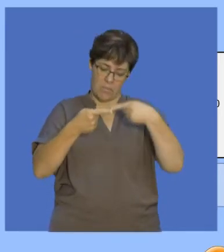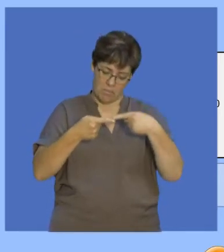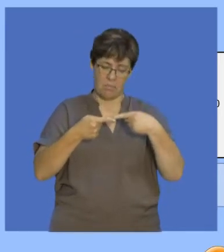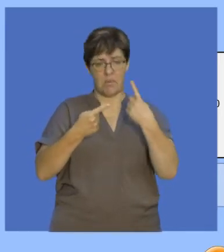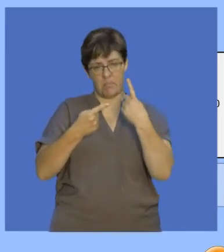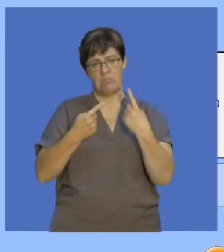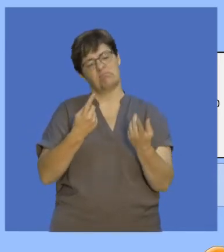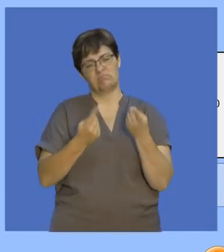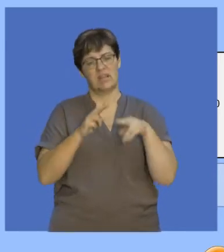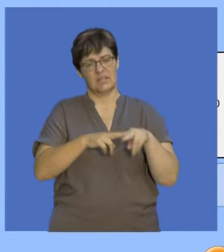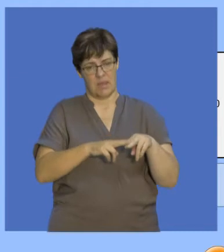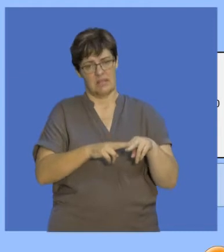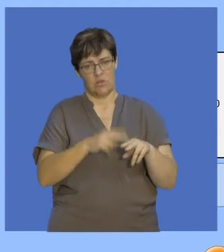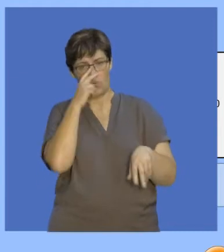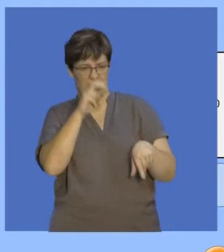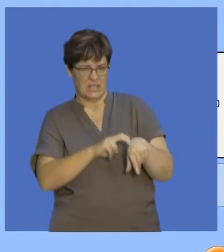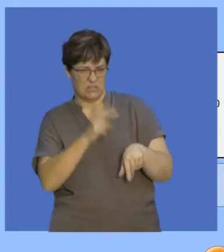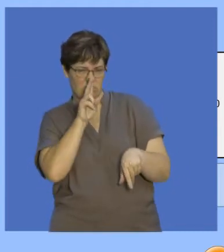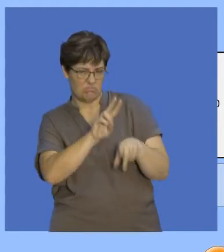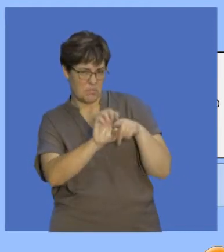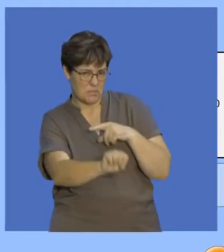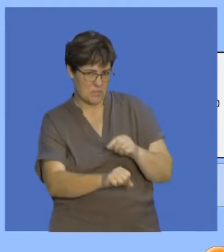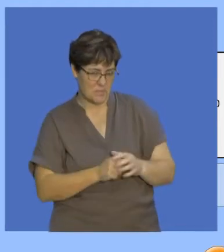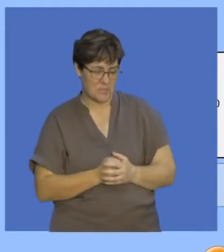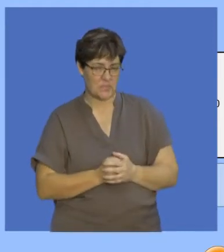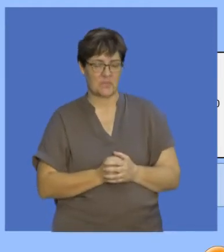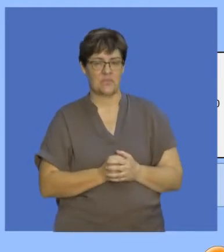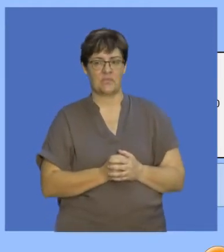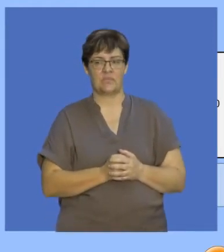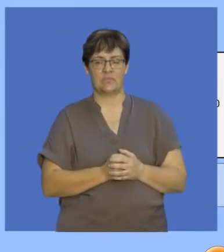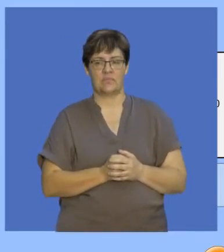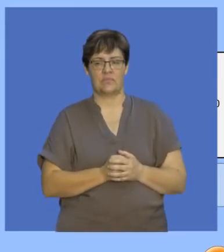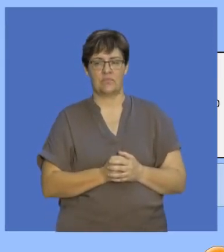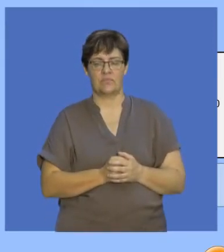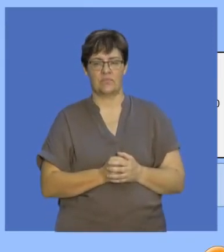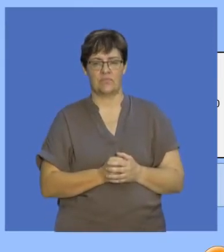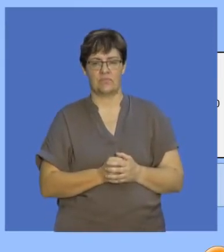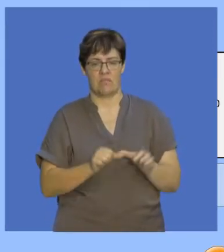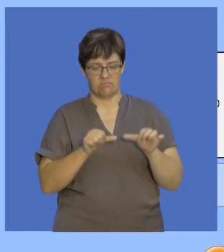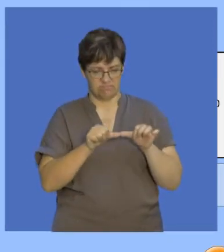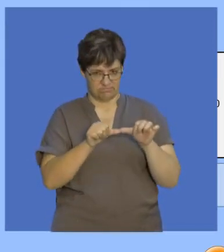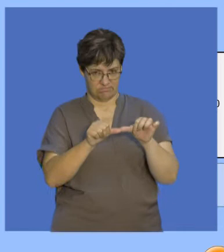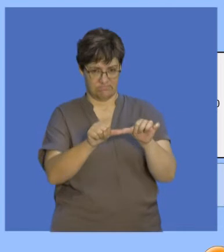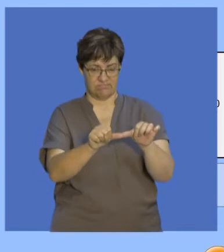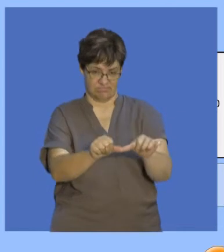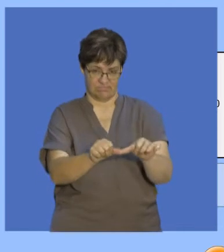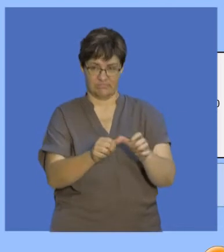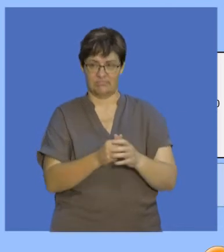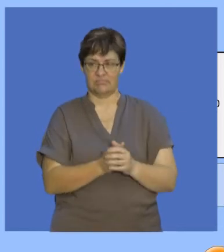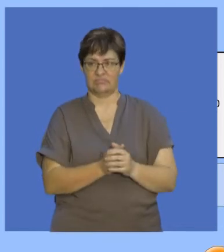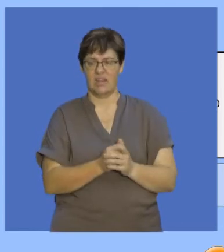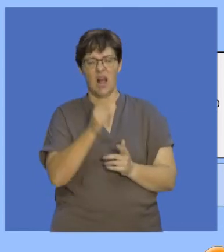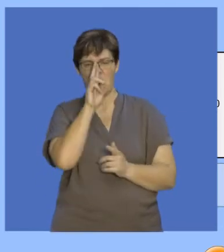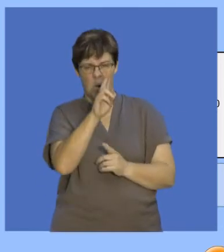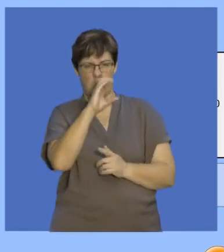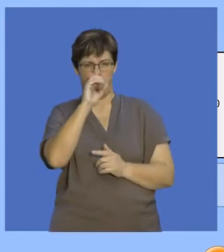or break the circuit, depending on whatever we need to achieve, right? Okay, we still have our conducting wires, which most